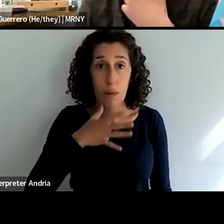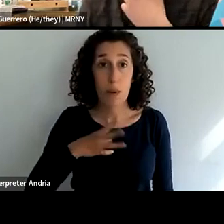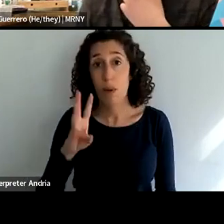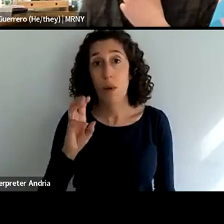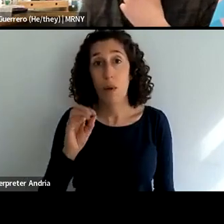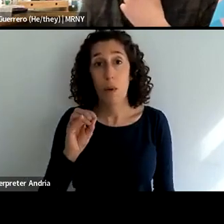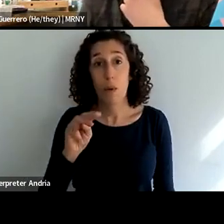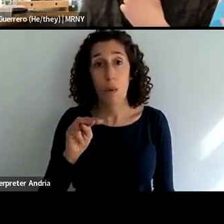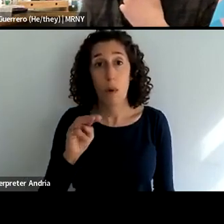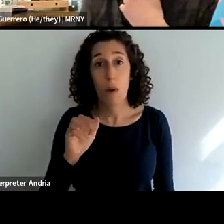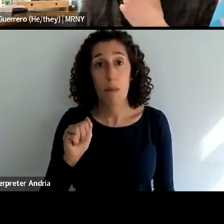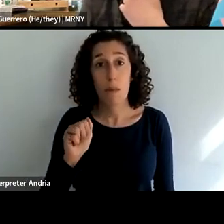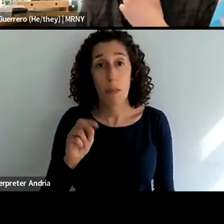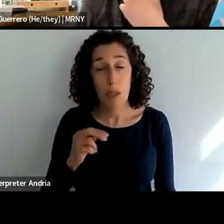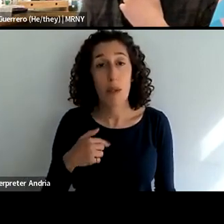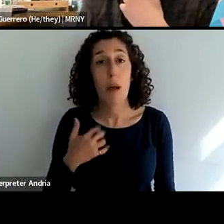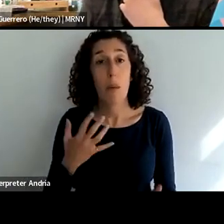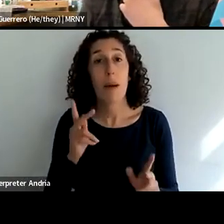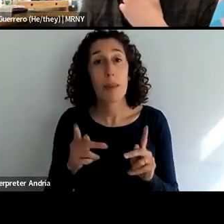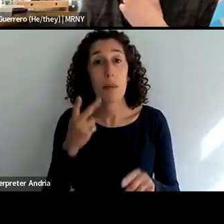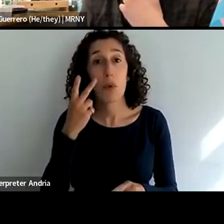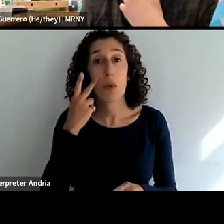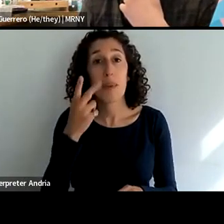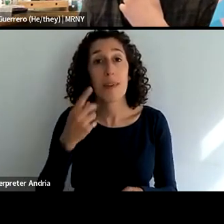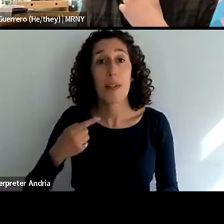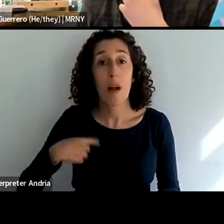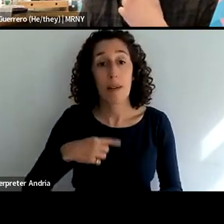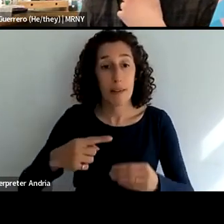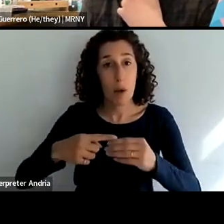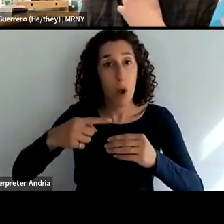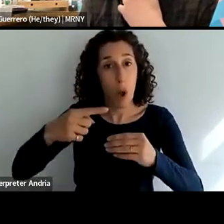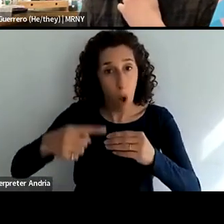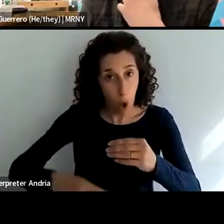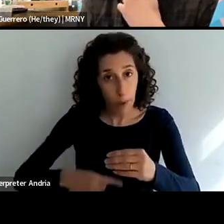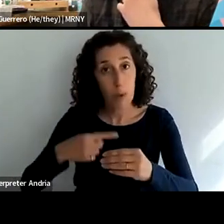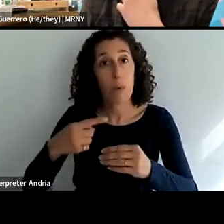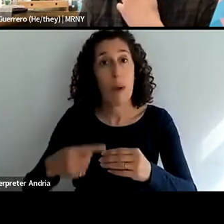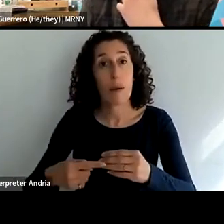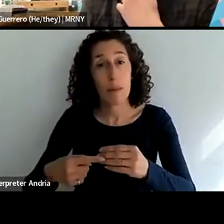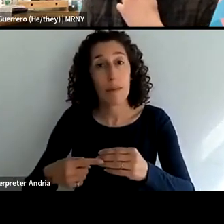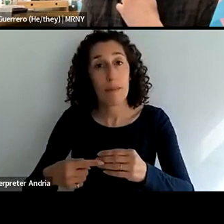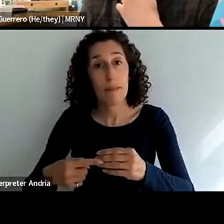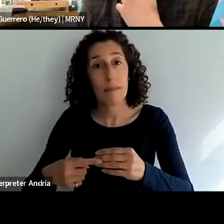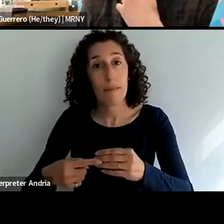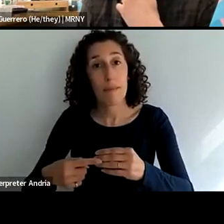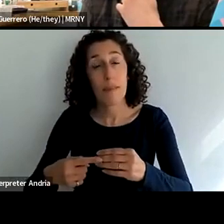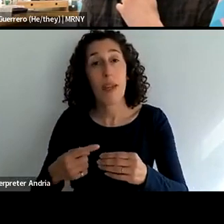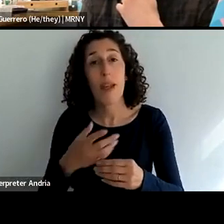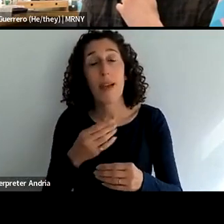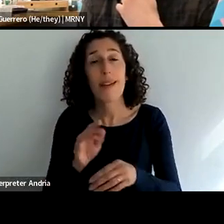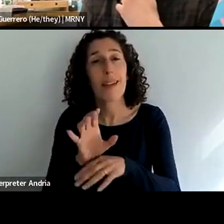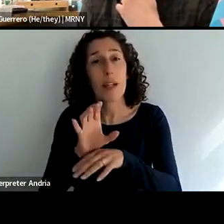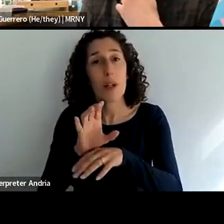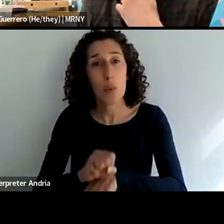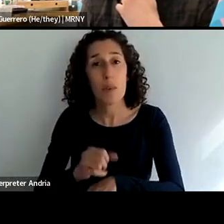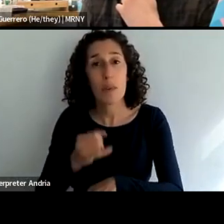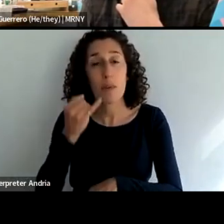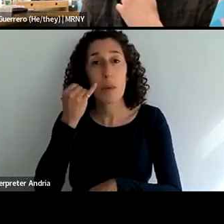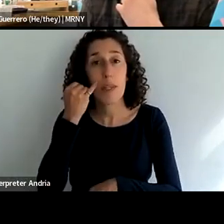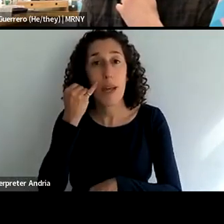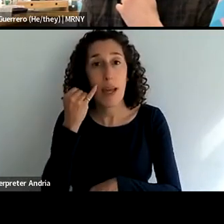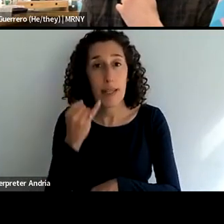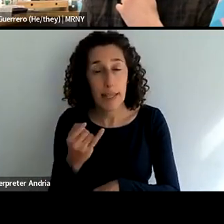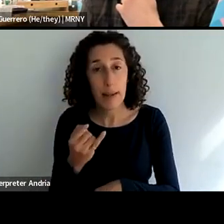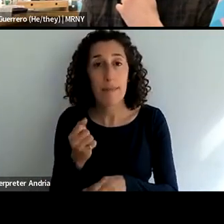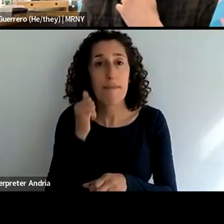see us all year round and get used to the idea. So I can